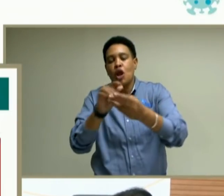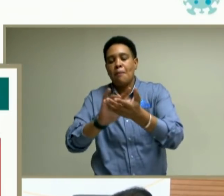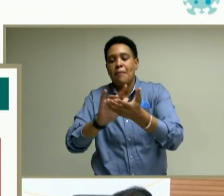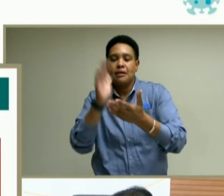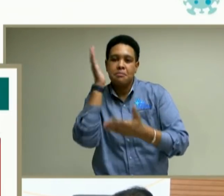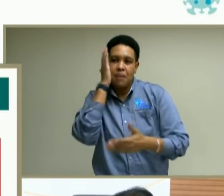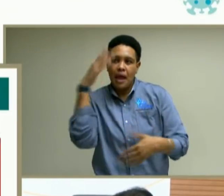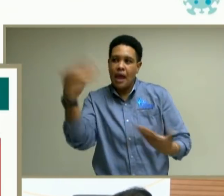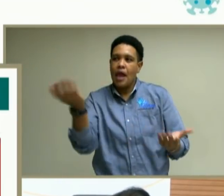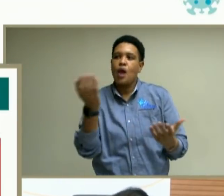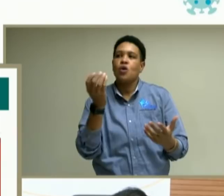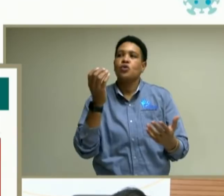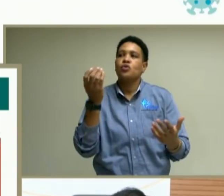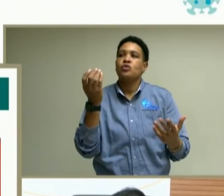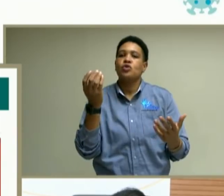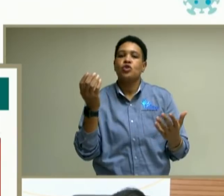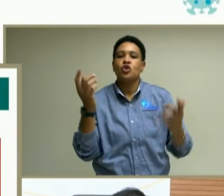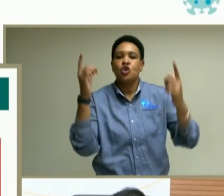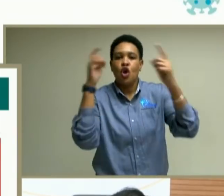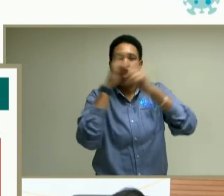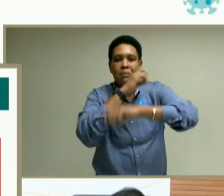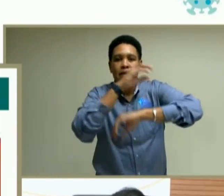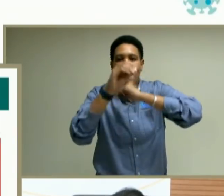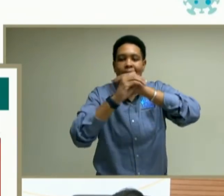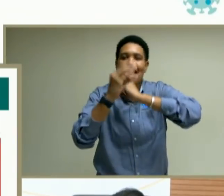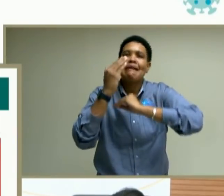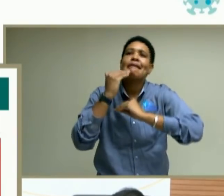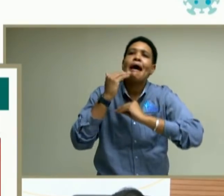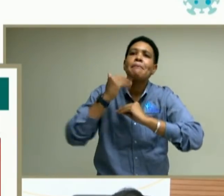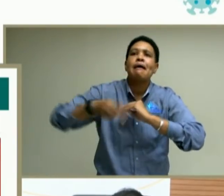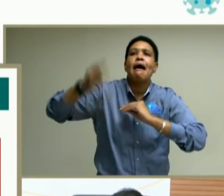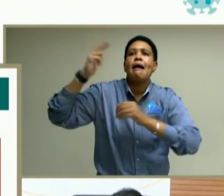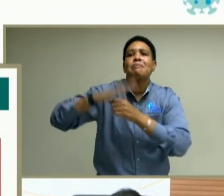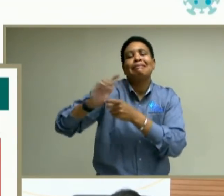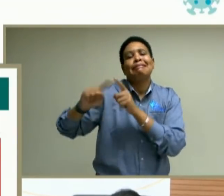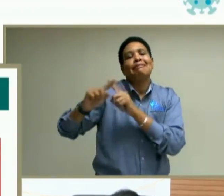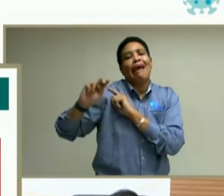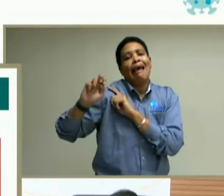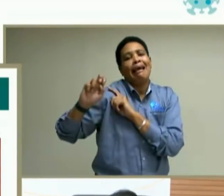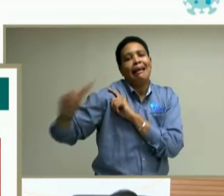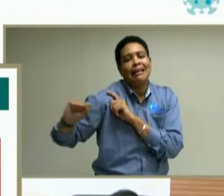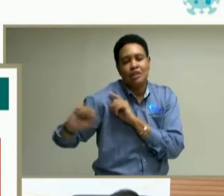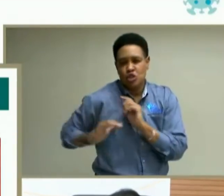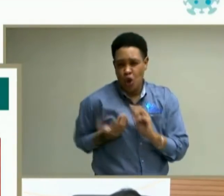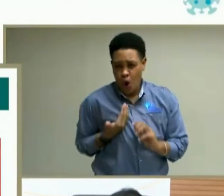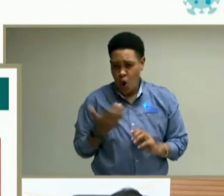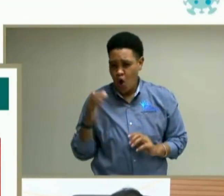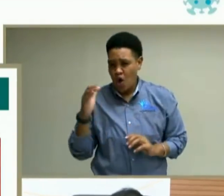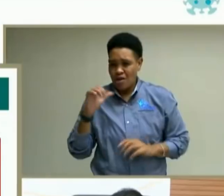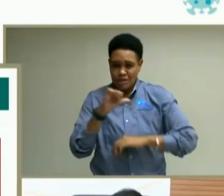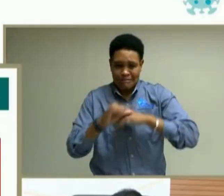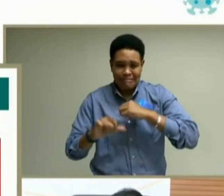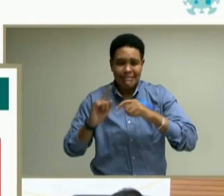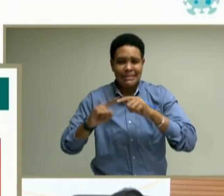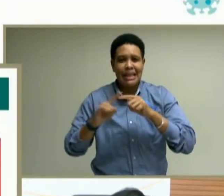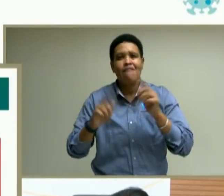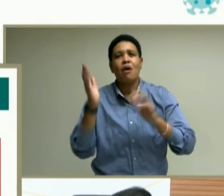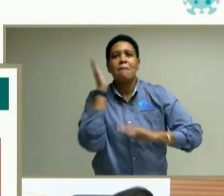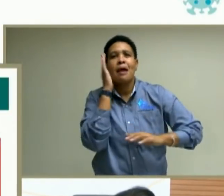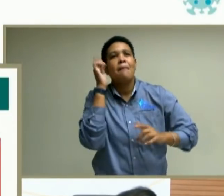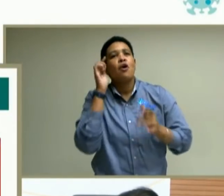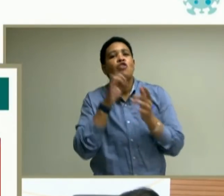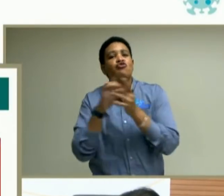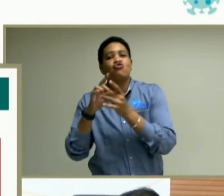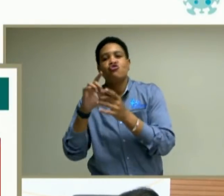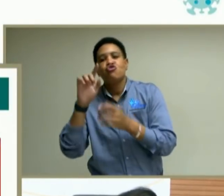with our complications of NCDs, or surgical and orthopedic beds because of trauma related